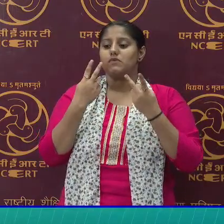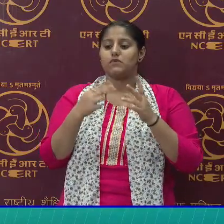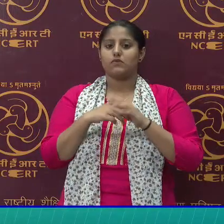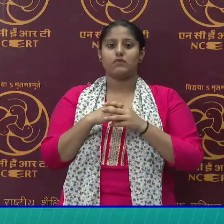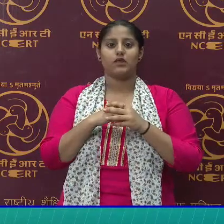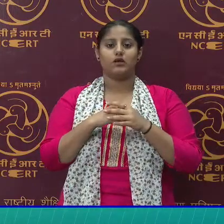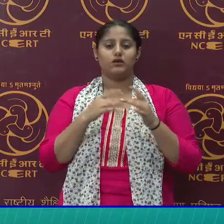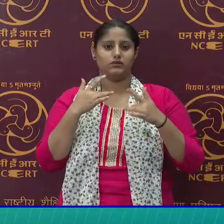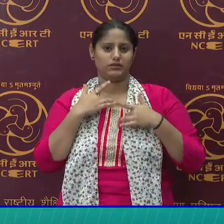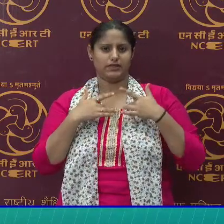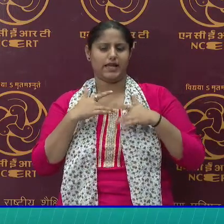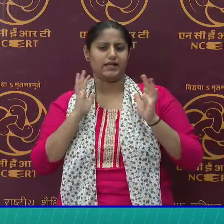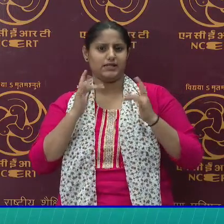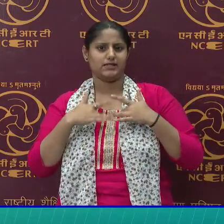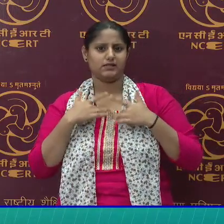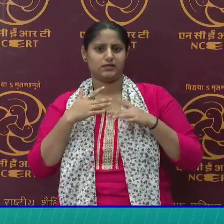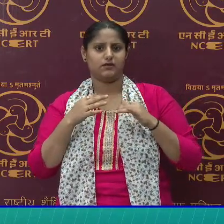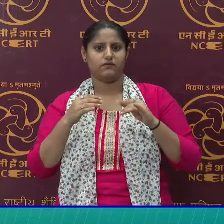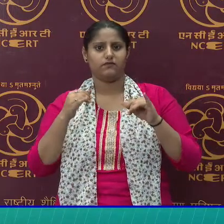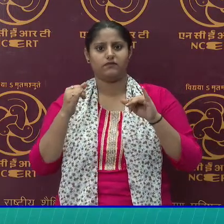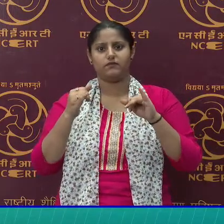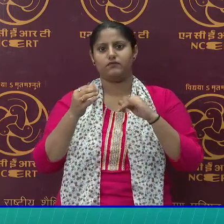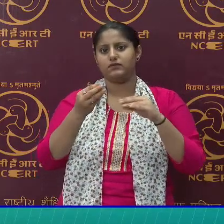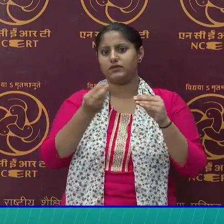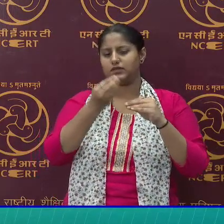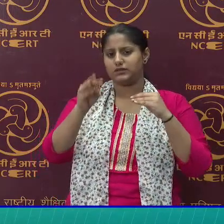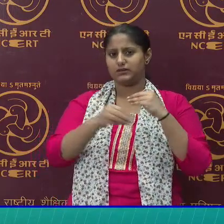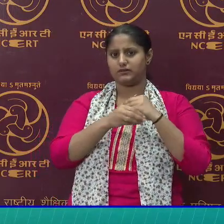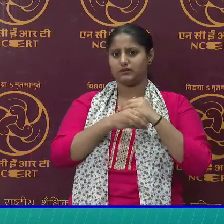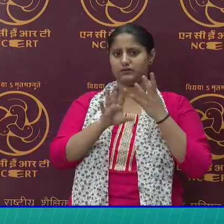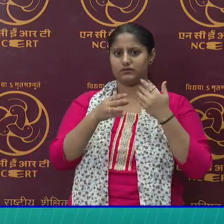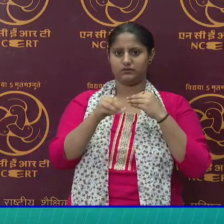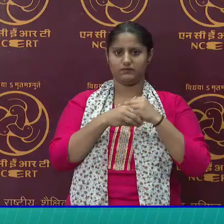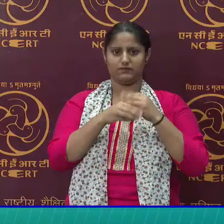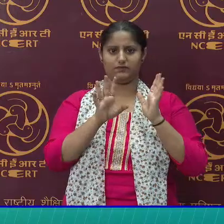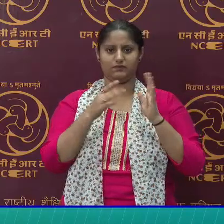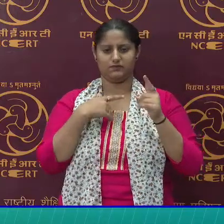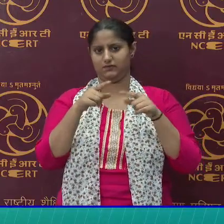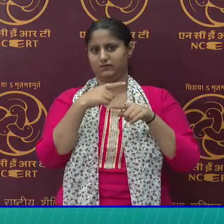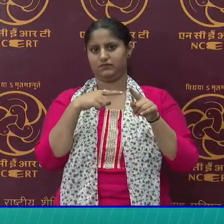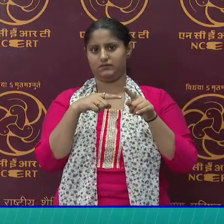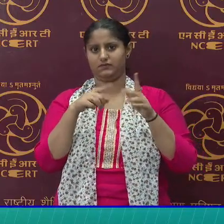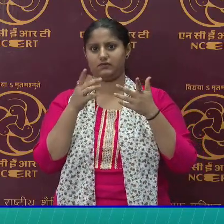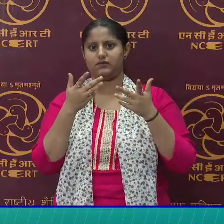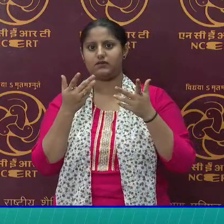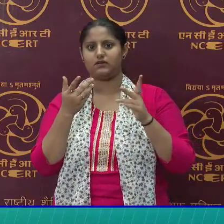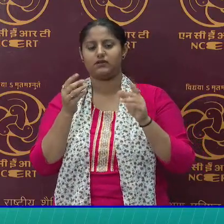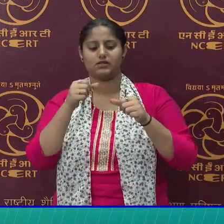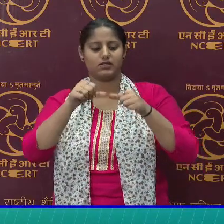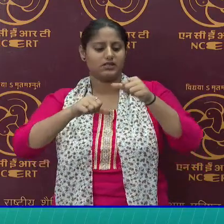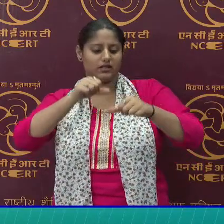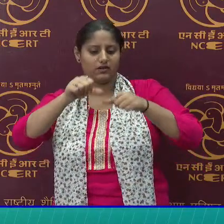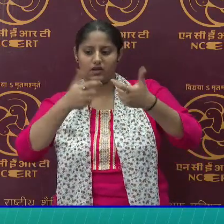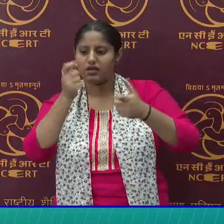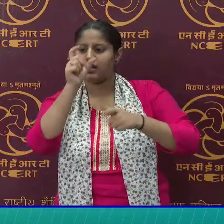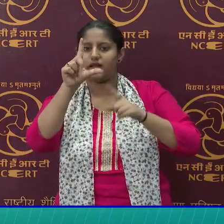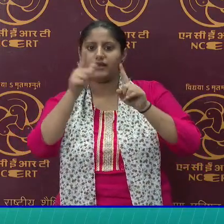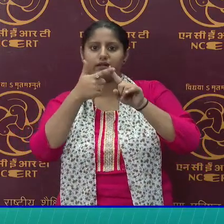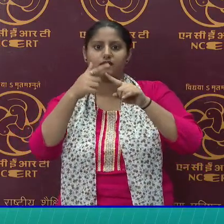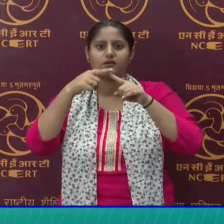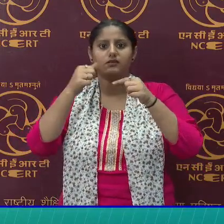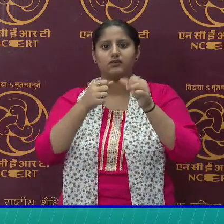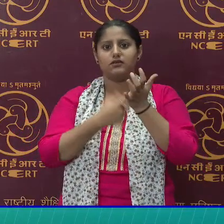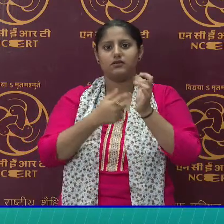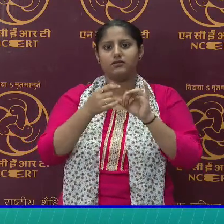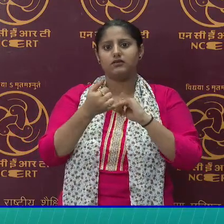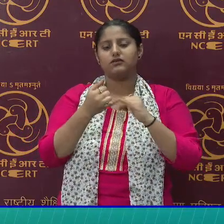and there are anagrams. Without saying they are anagrams, which is rearranging letters to form meaningful